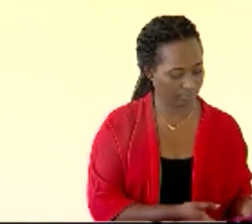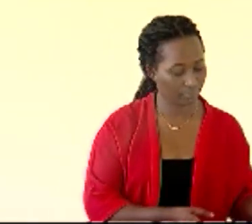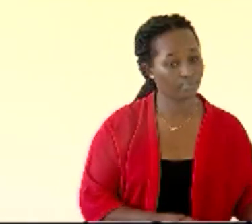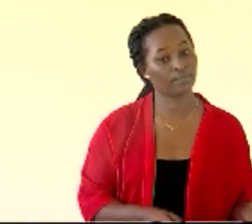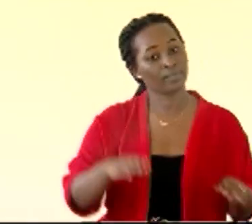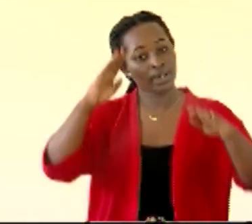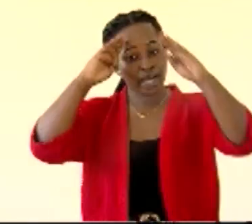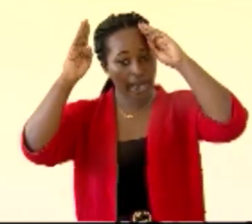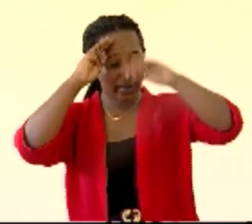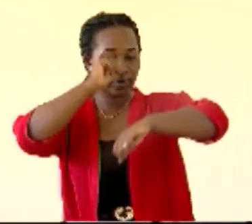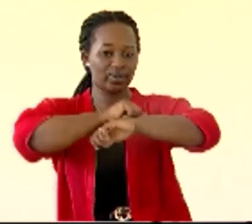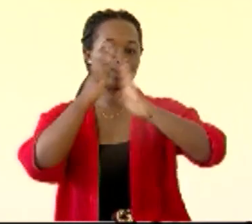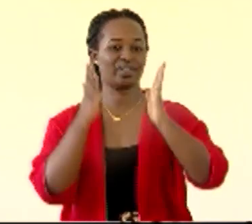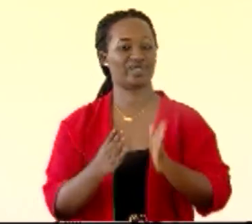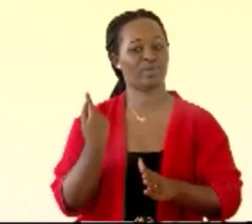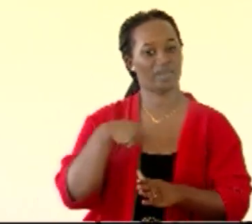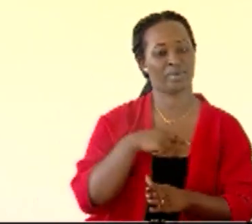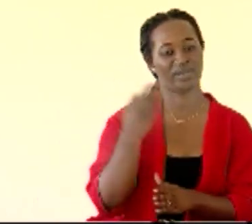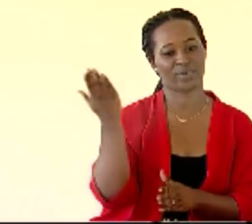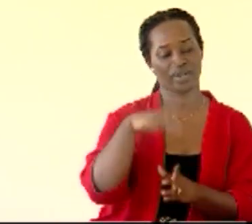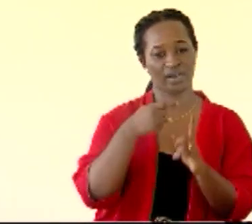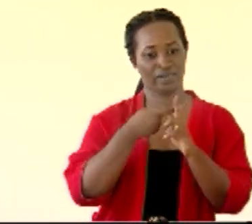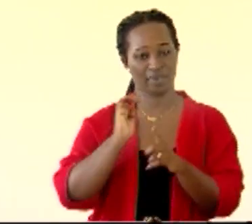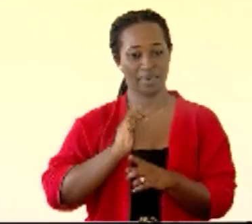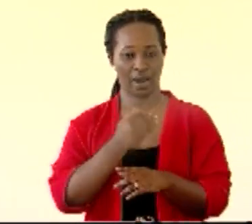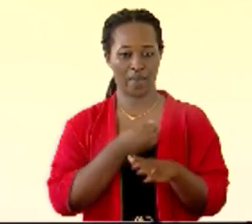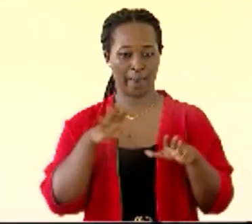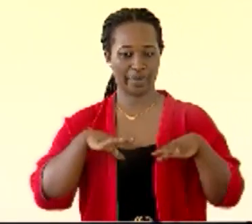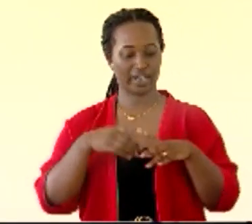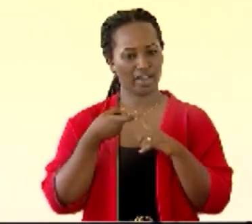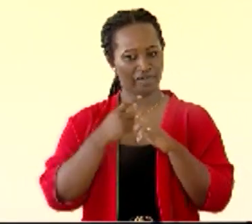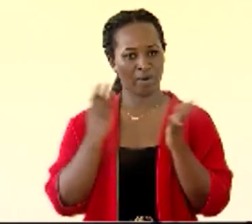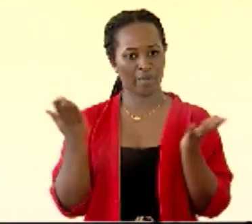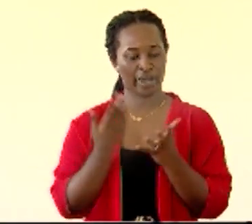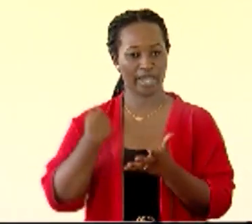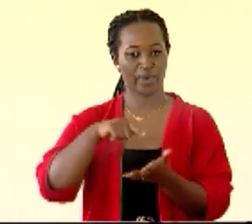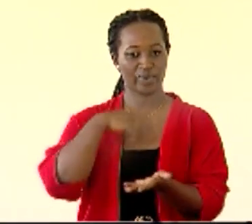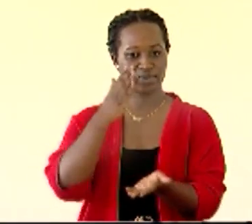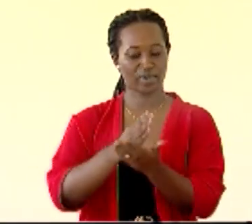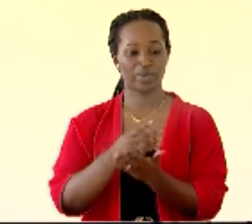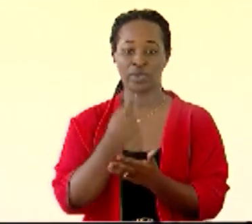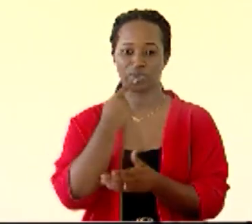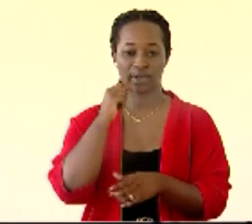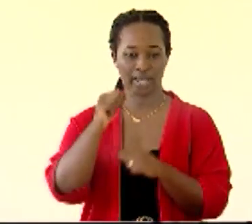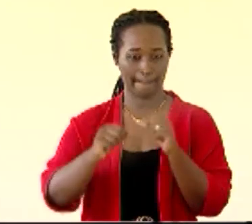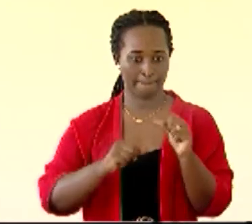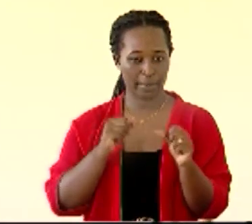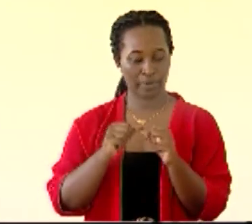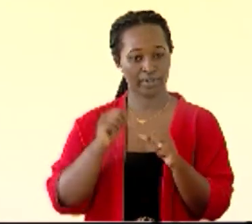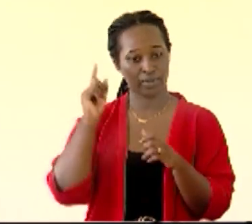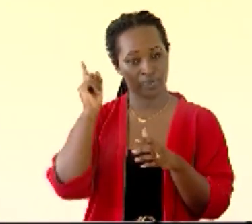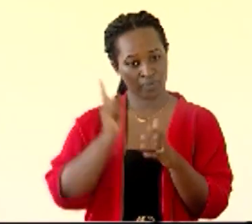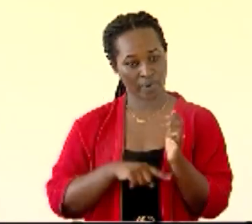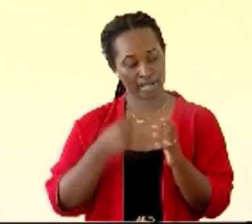Hello viewers, here we are again from our break. From where we stopped, remember, we were talking about what we got from